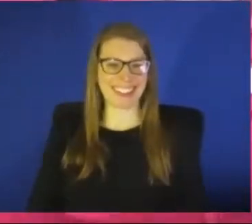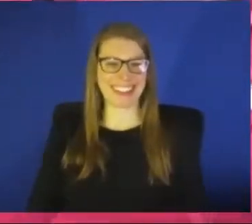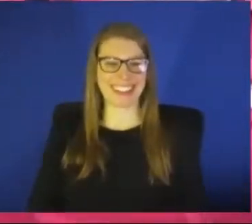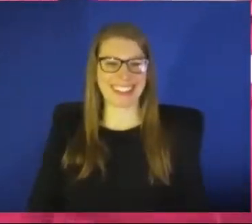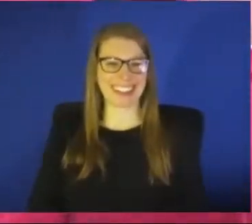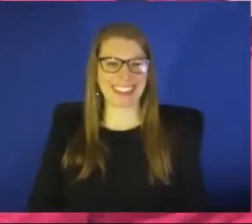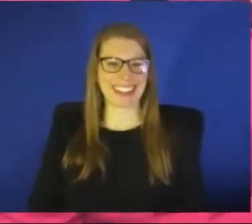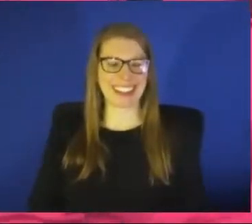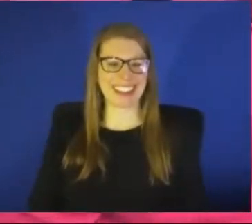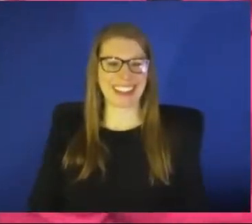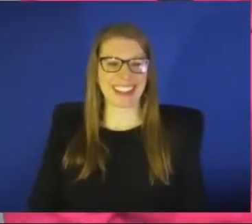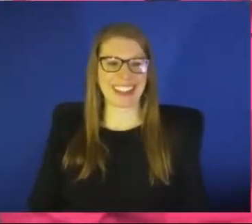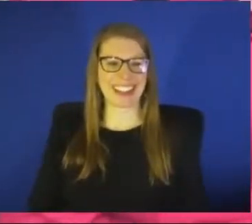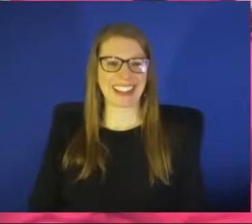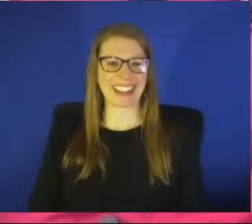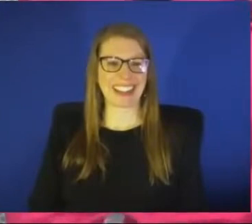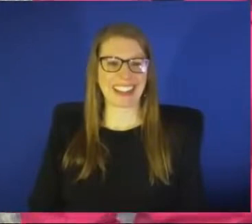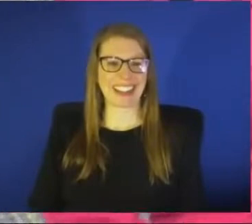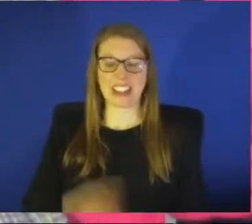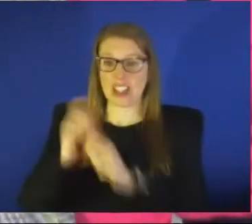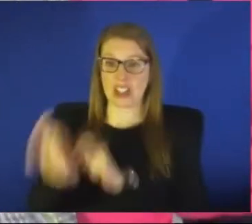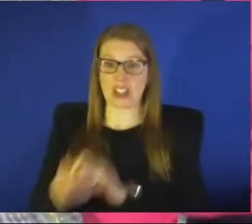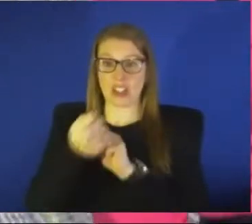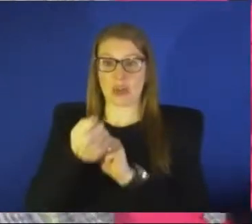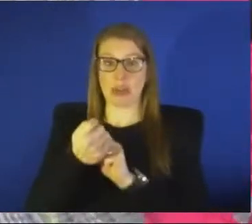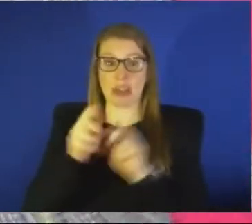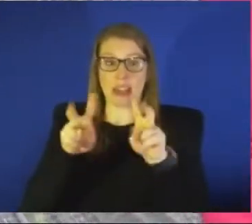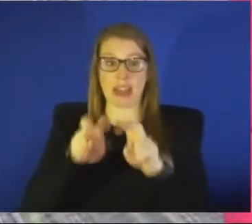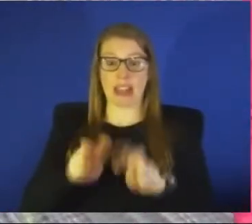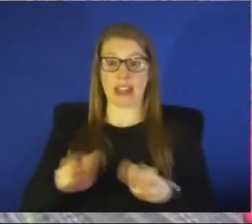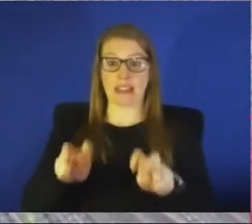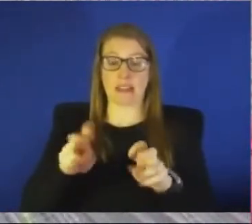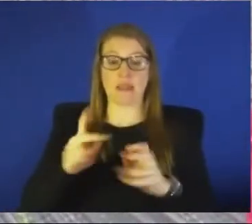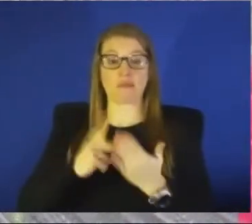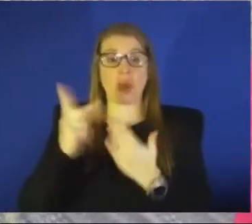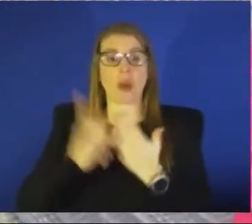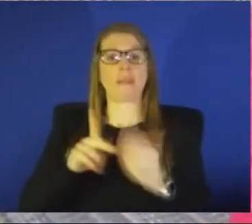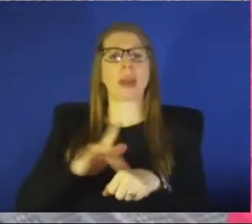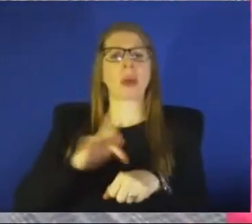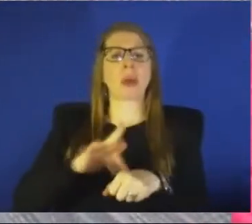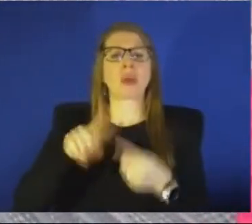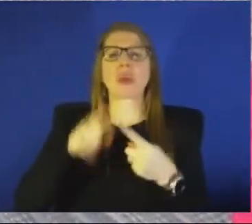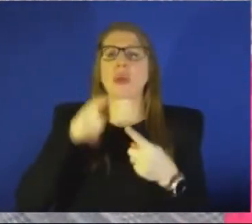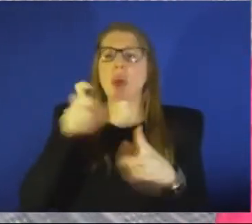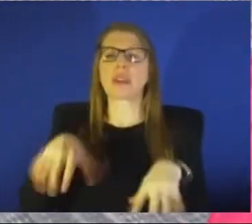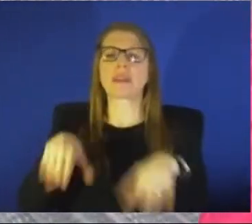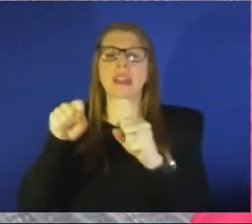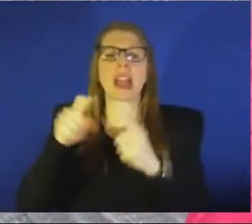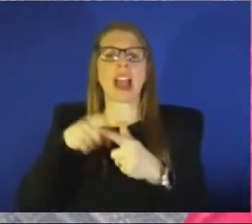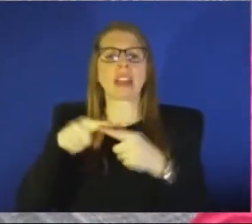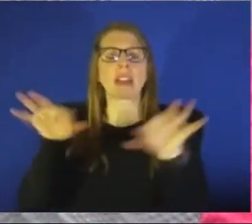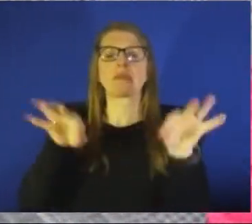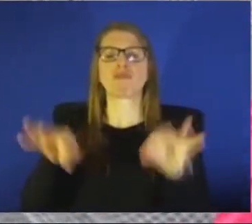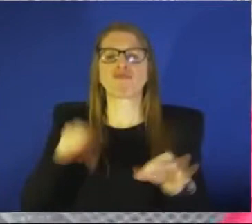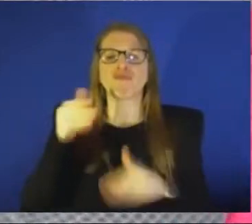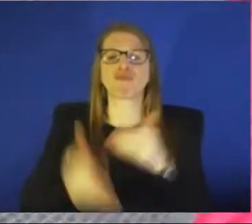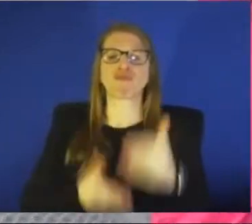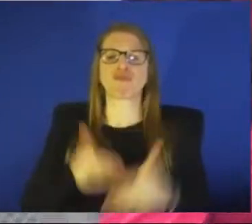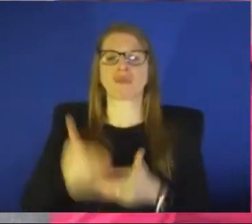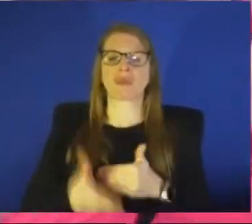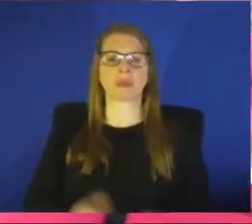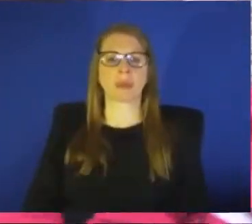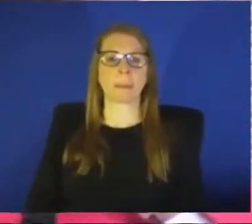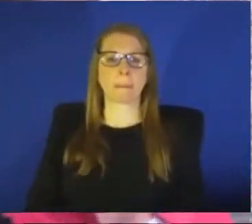about this swing analysis program. Who's it available to? And then we're going to walk through the process. So this is called